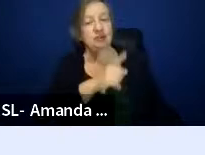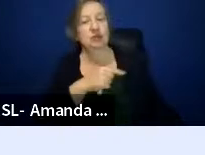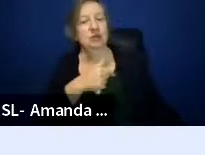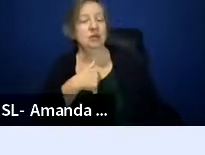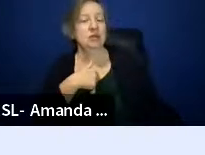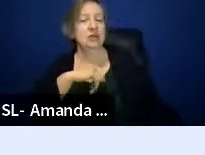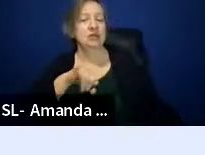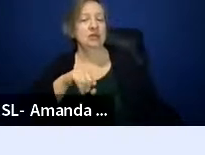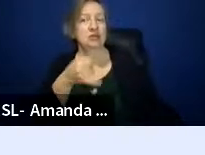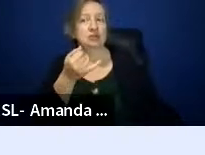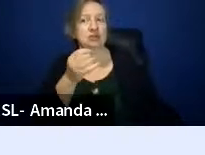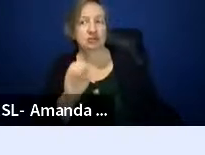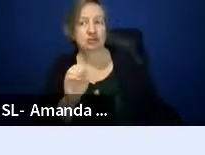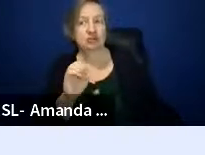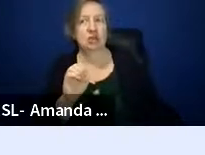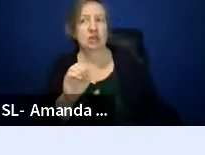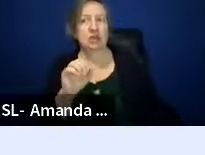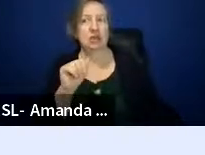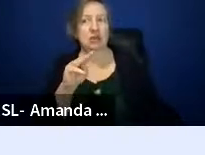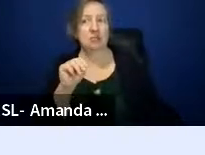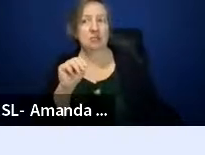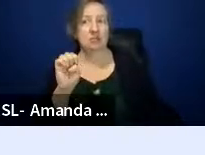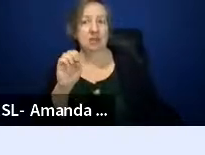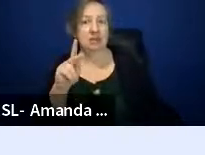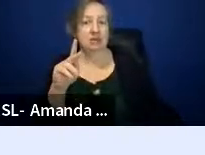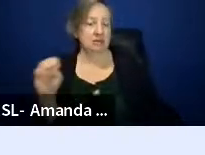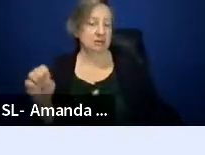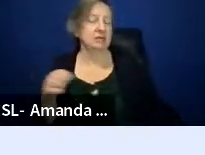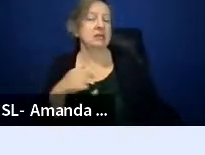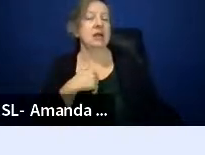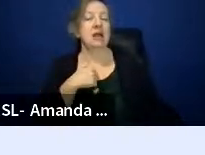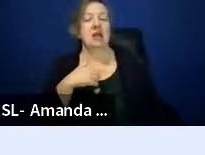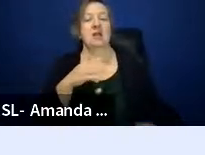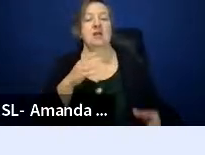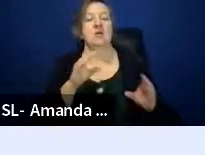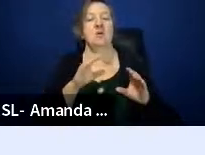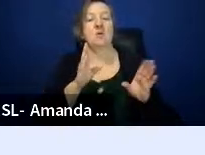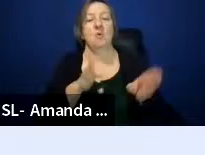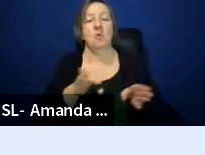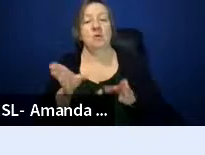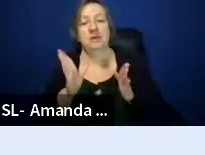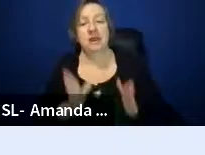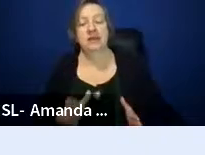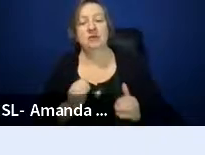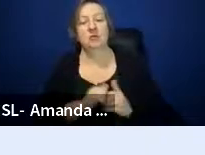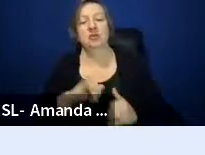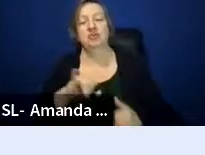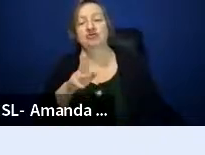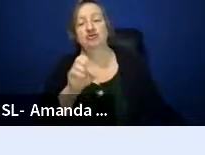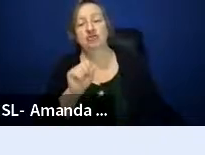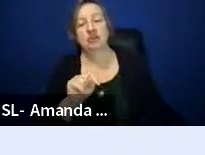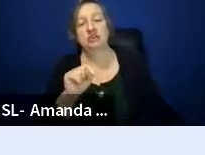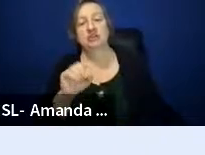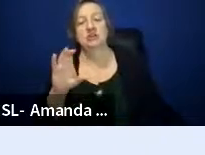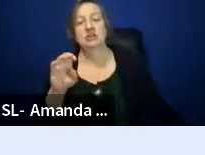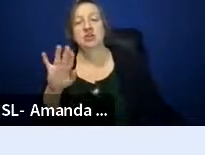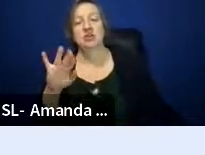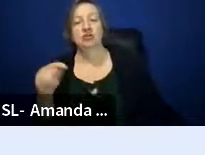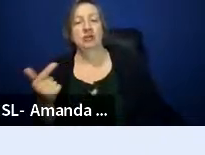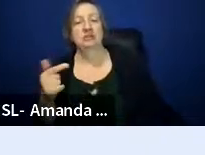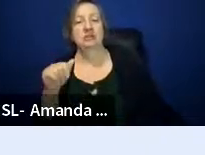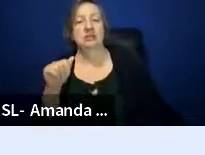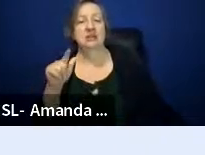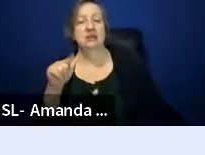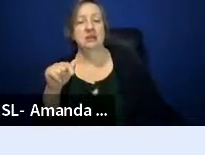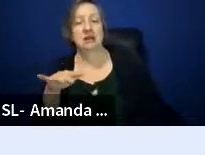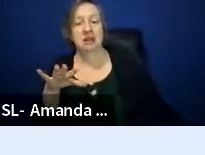name is Jay Amechi, and I am an organizer with the Just Crossing Alliance. And I just wanted to check in about